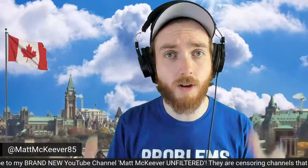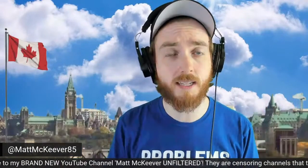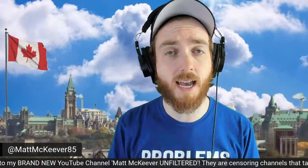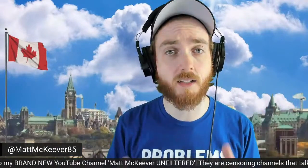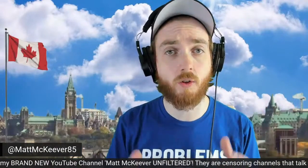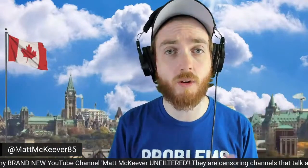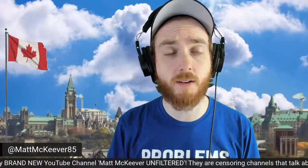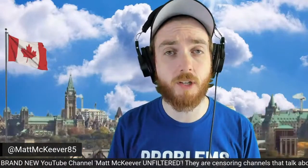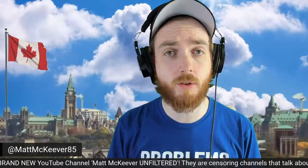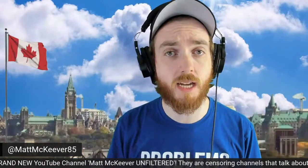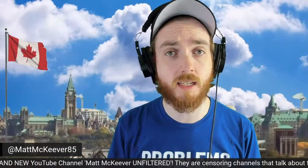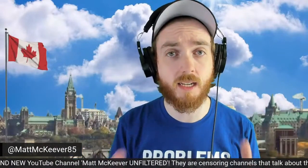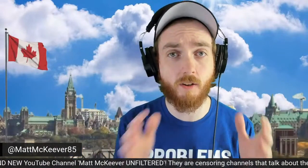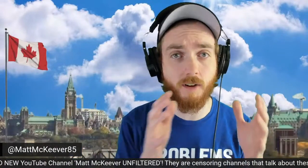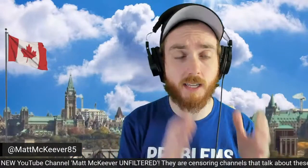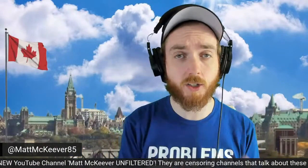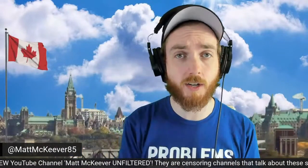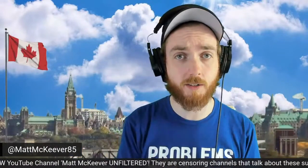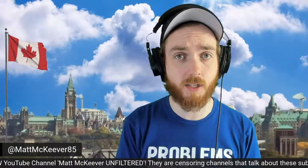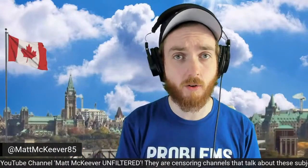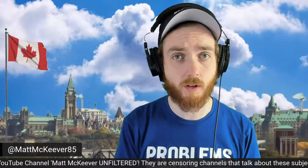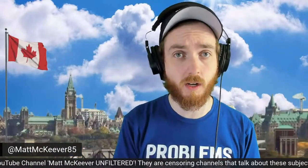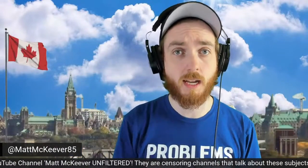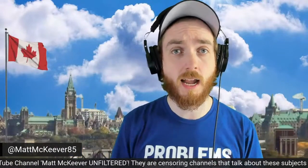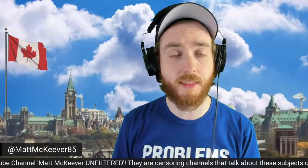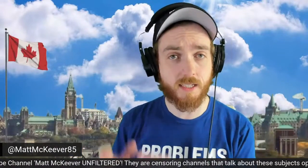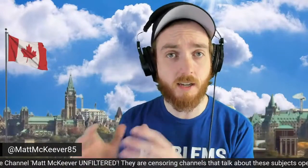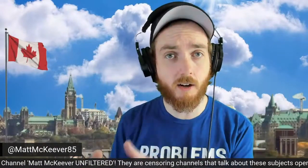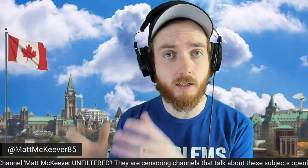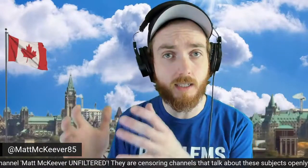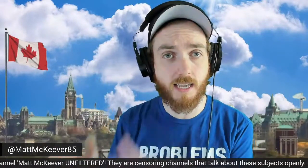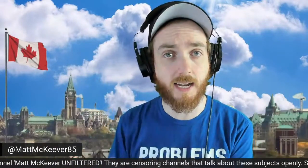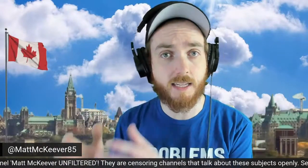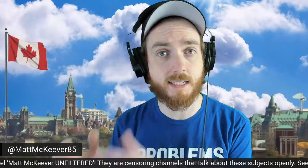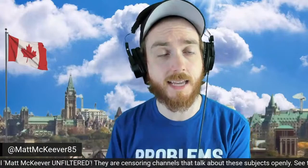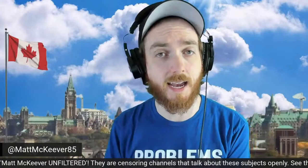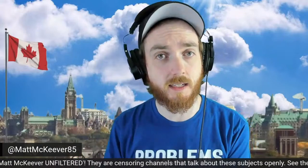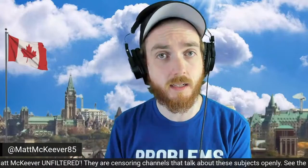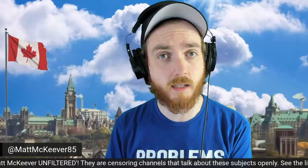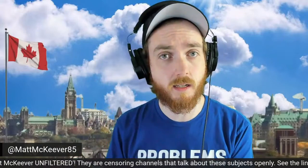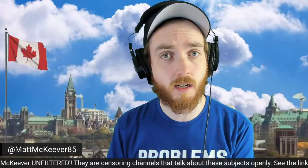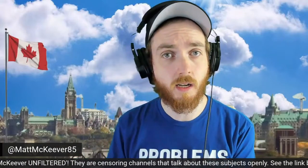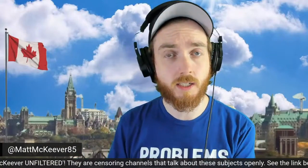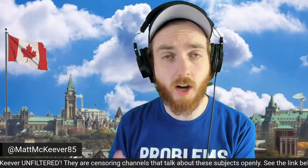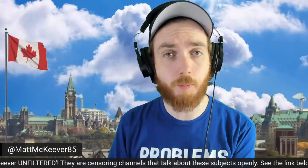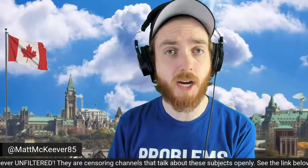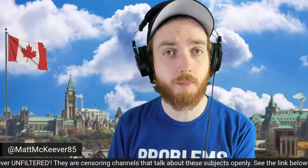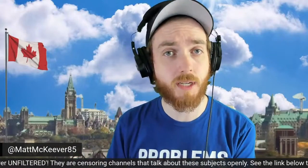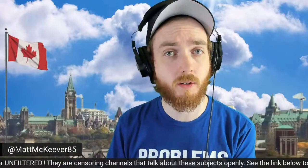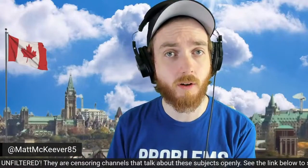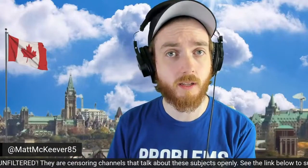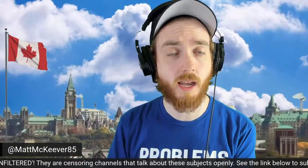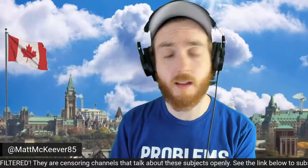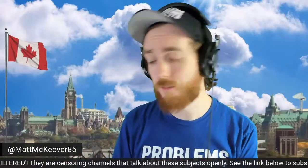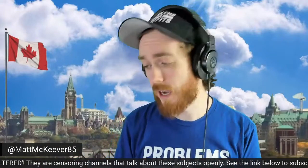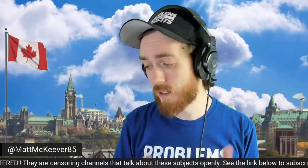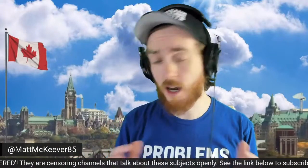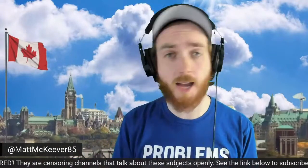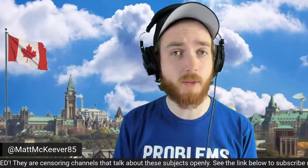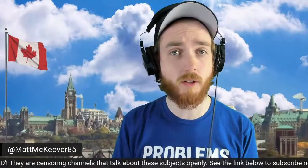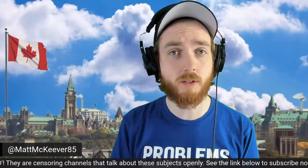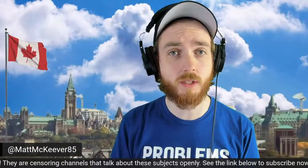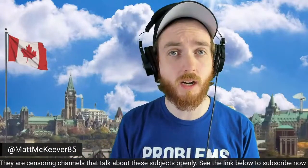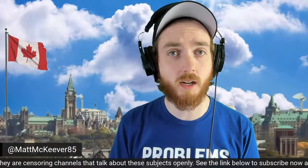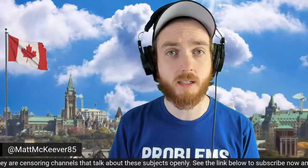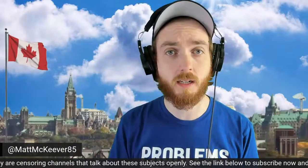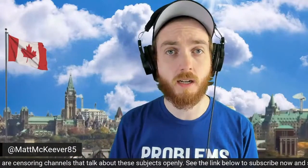hack, rent hack, do whatever you can to get your financial house in order, and then start stacking sats. Start buying Bitcoin. And in fact,